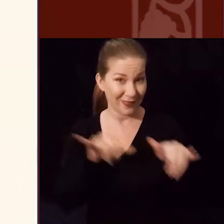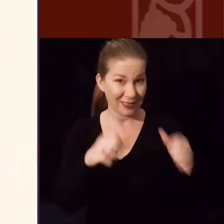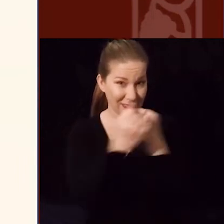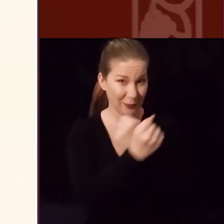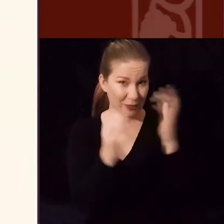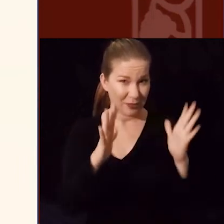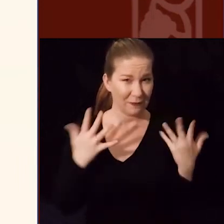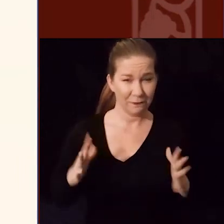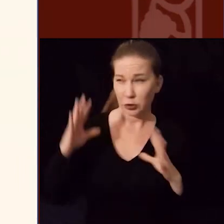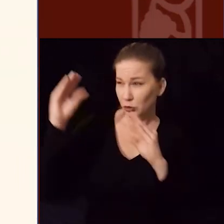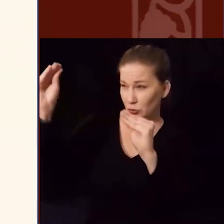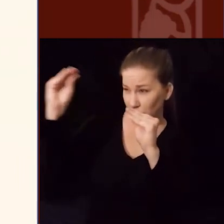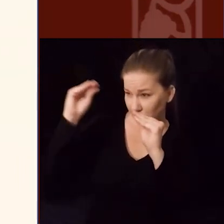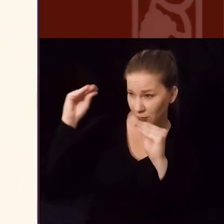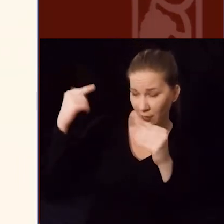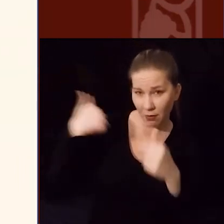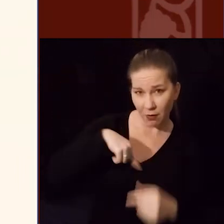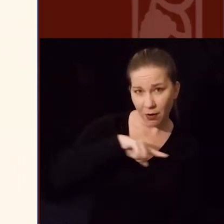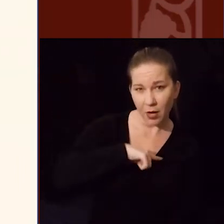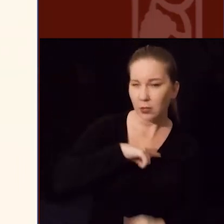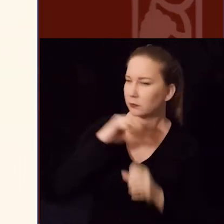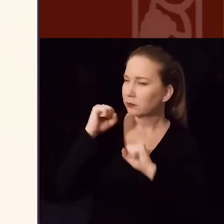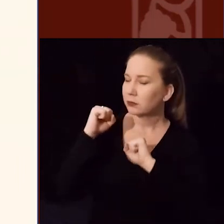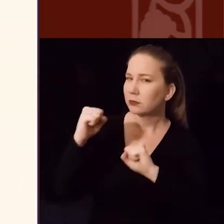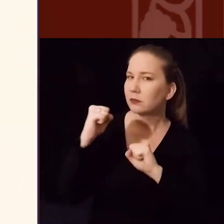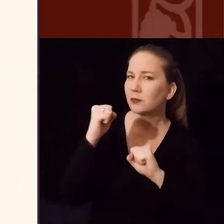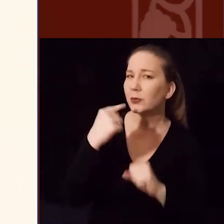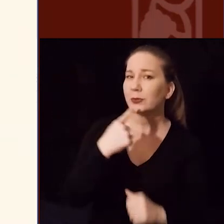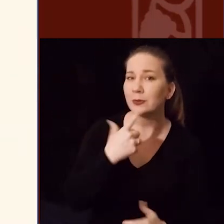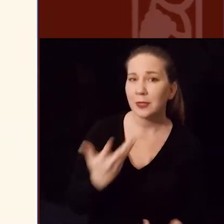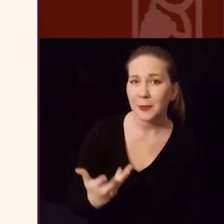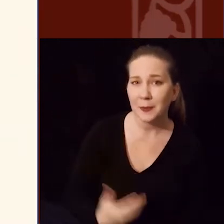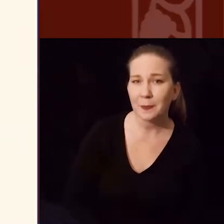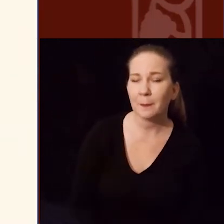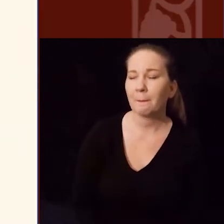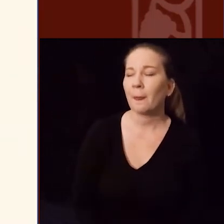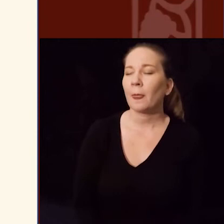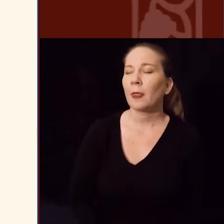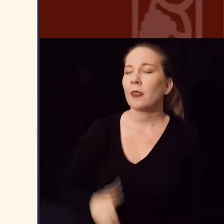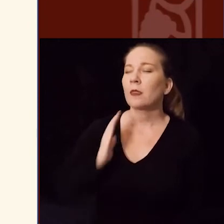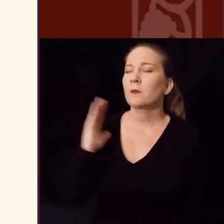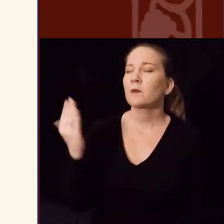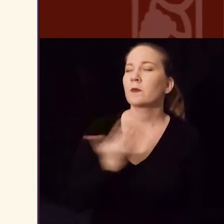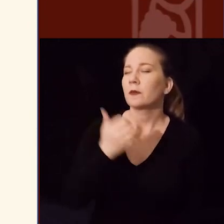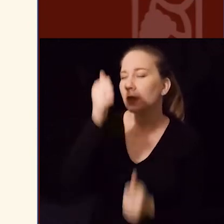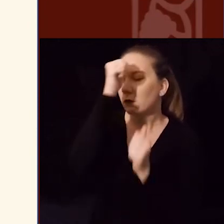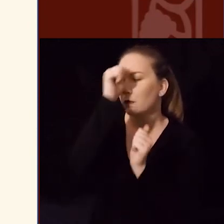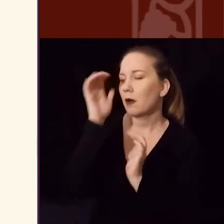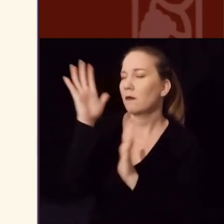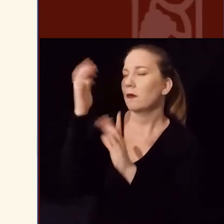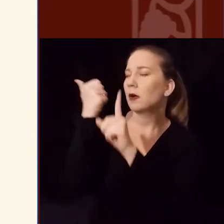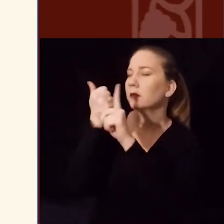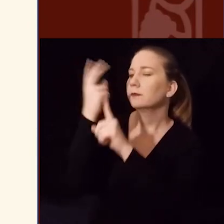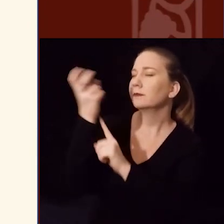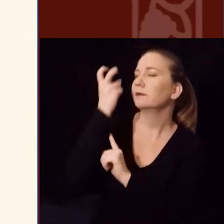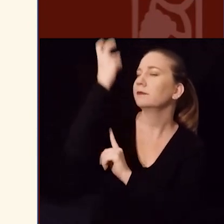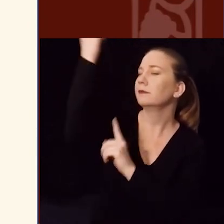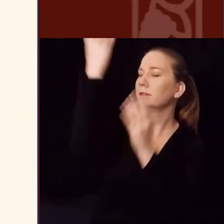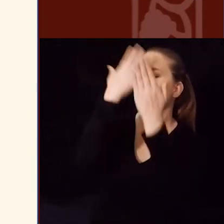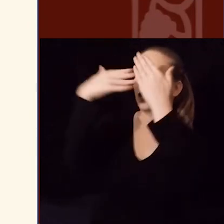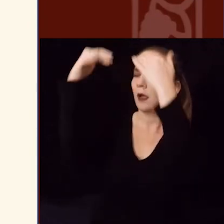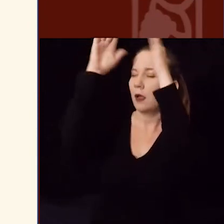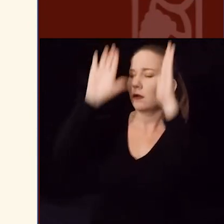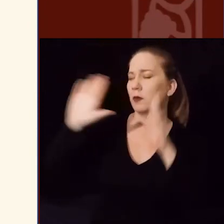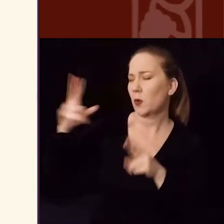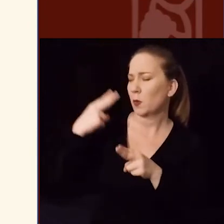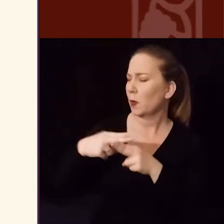And now, as our Savior Christ has taught us, we are bold to say, Our Father, who art in heaven, hallowed be thy